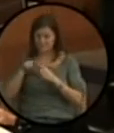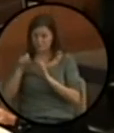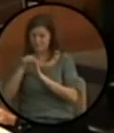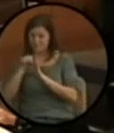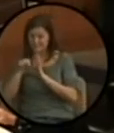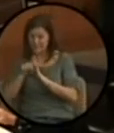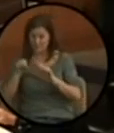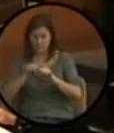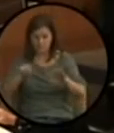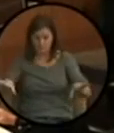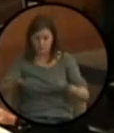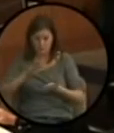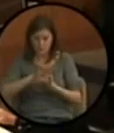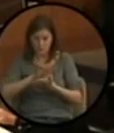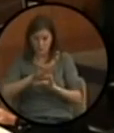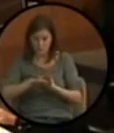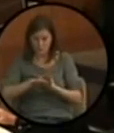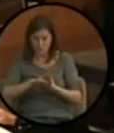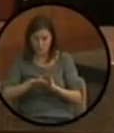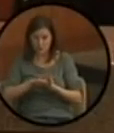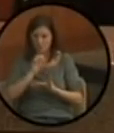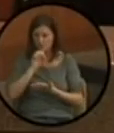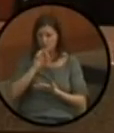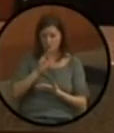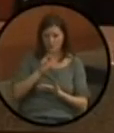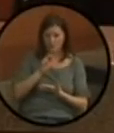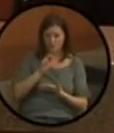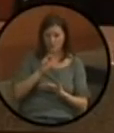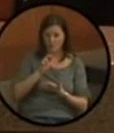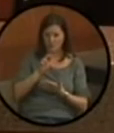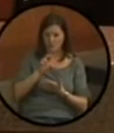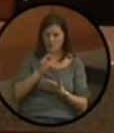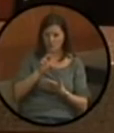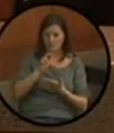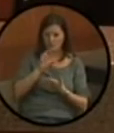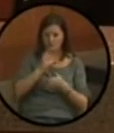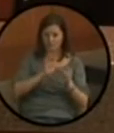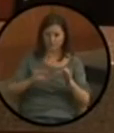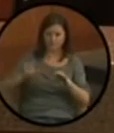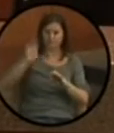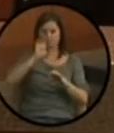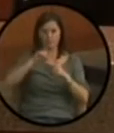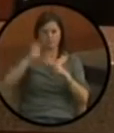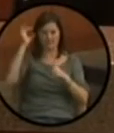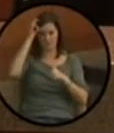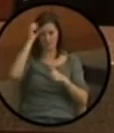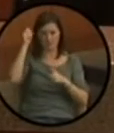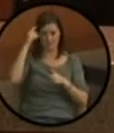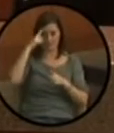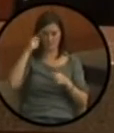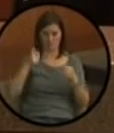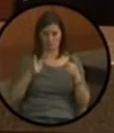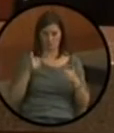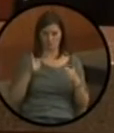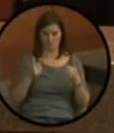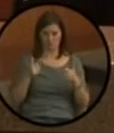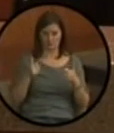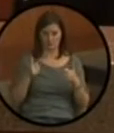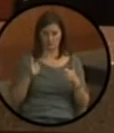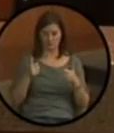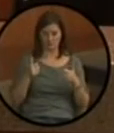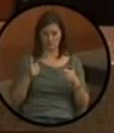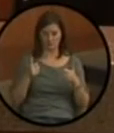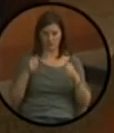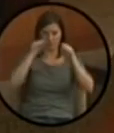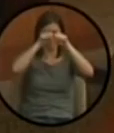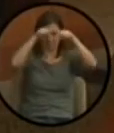or whether they're submitted to the federal government and then it's divvied up according to a formula? We